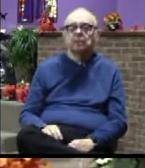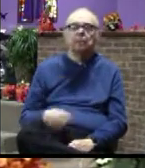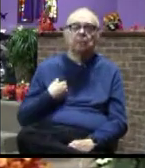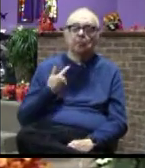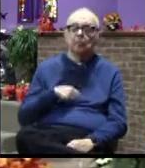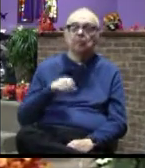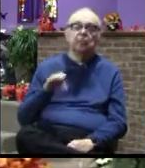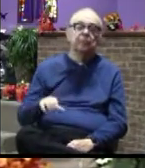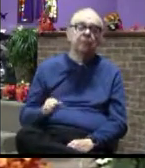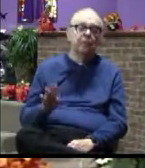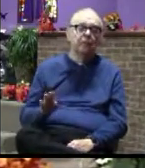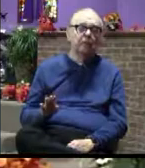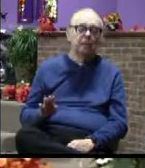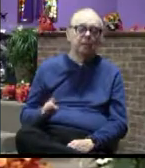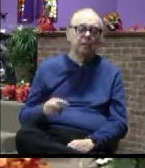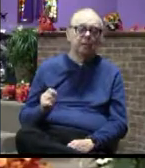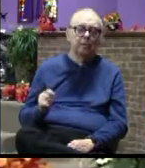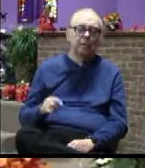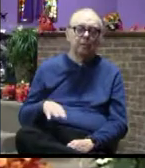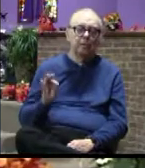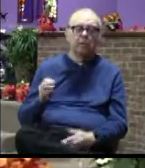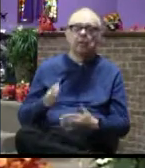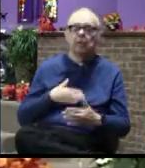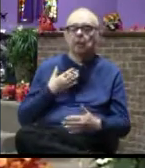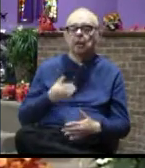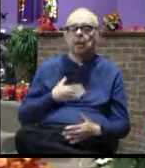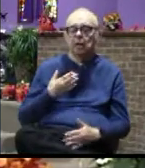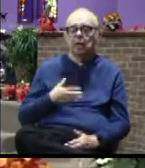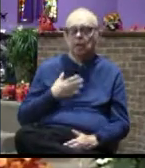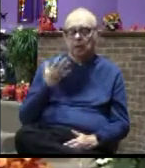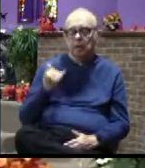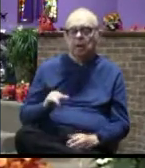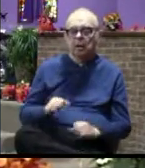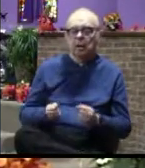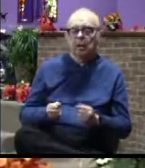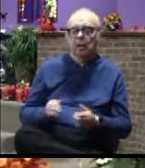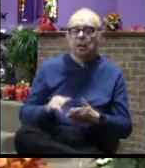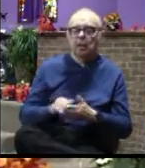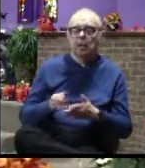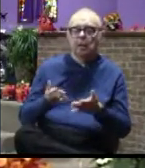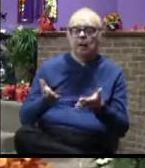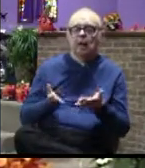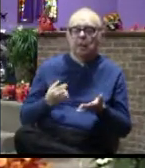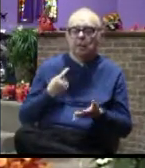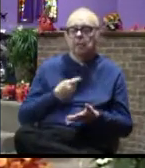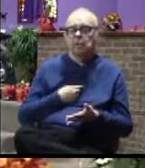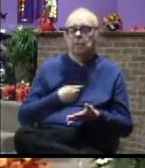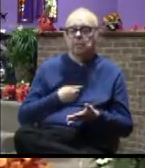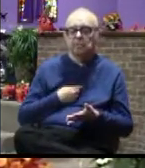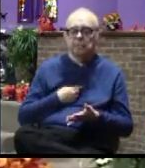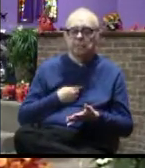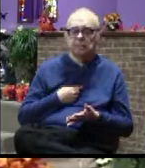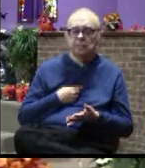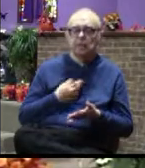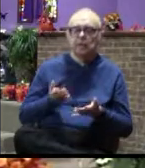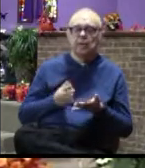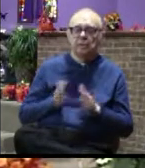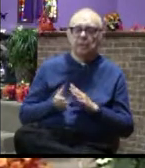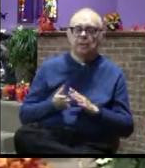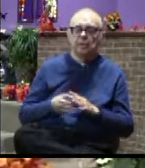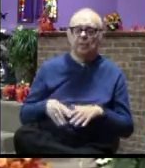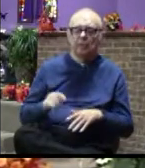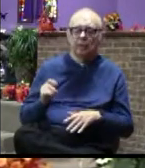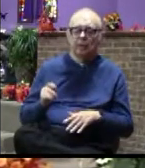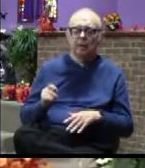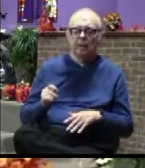we lose the job we try to find happiness to feel that brokenness that God wanted to have with us and that happiness that he wanted to